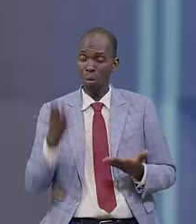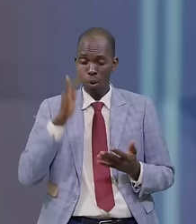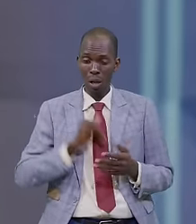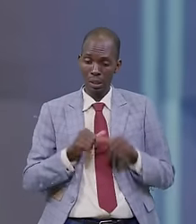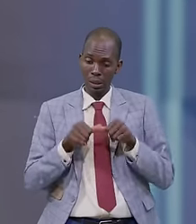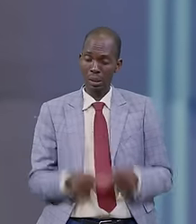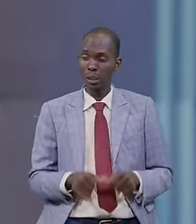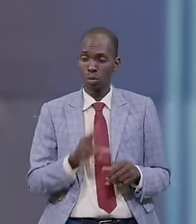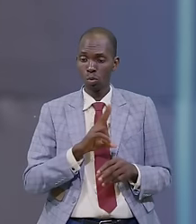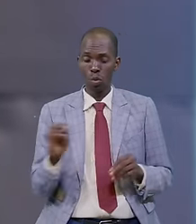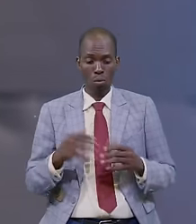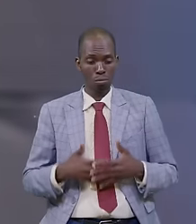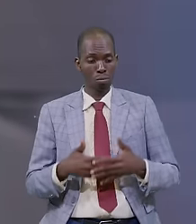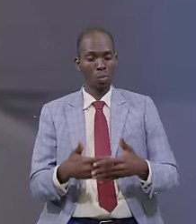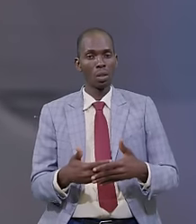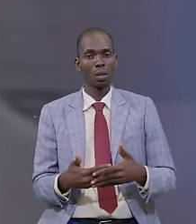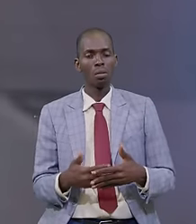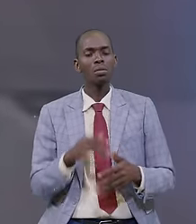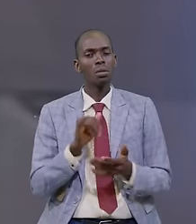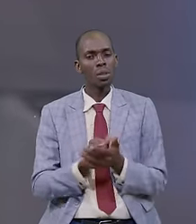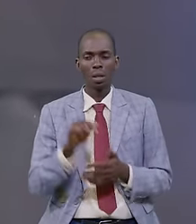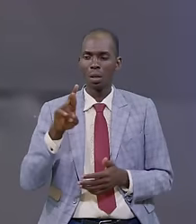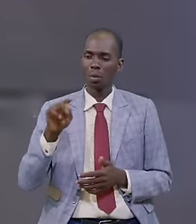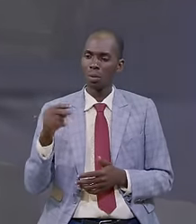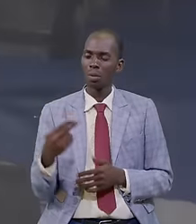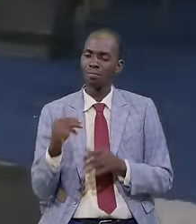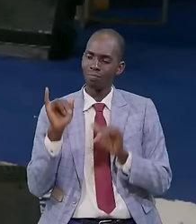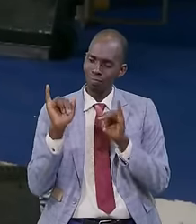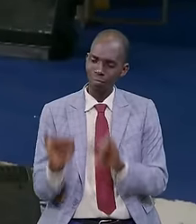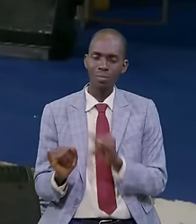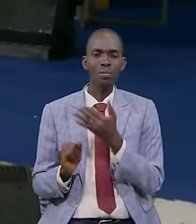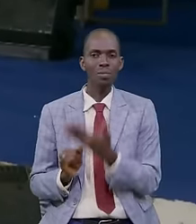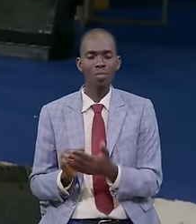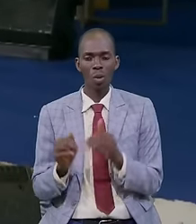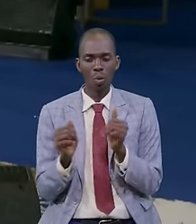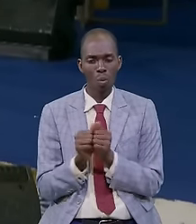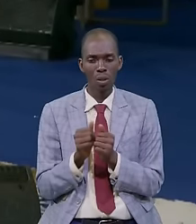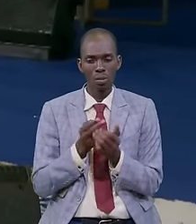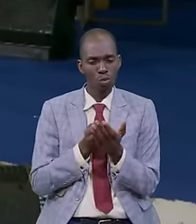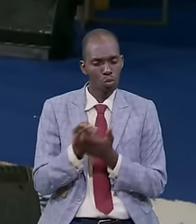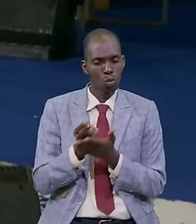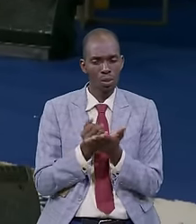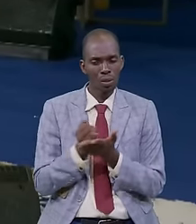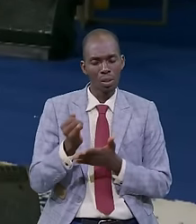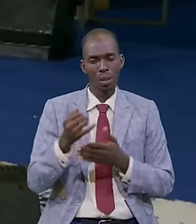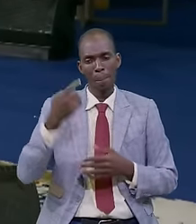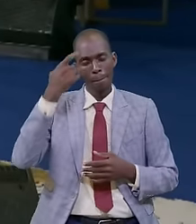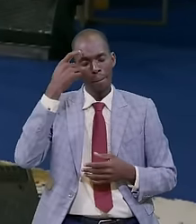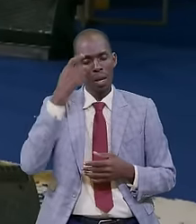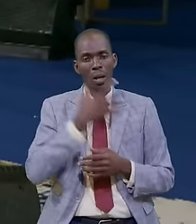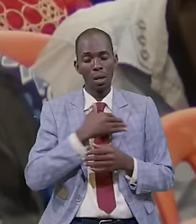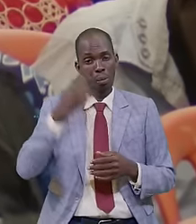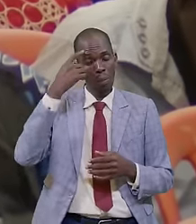her integrity, and she keeps her mind, the mind that is focused